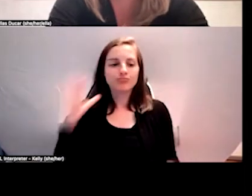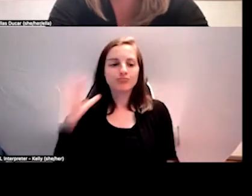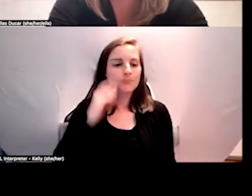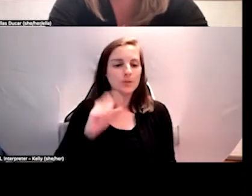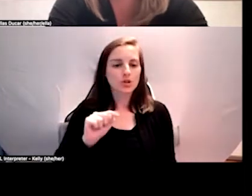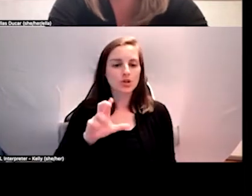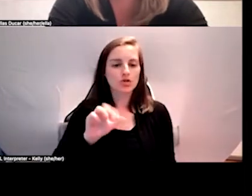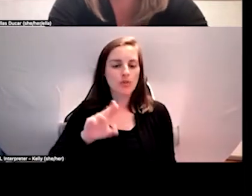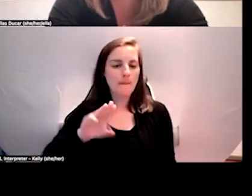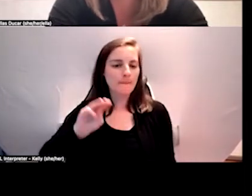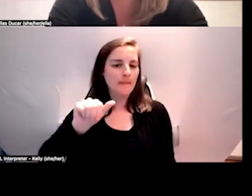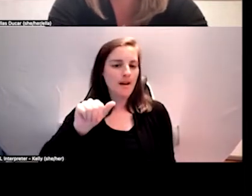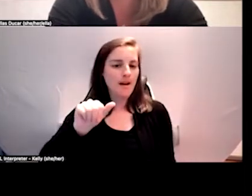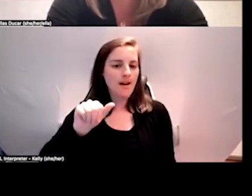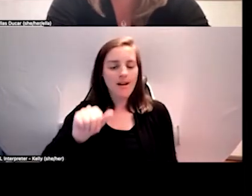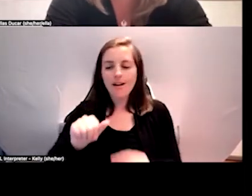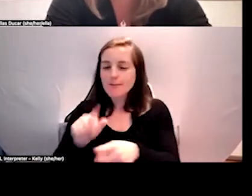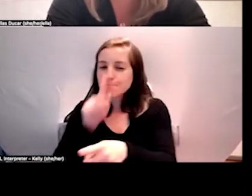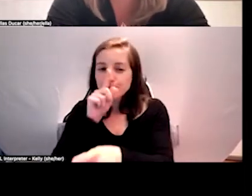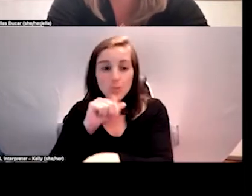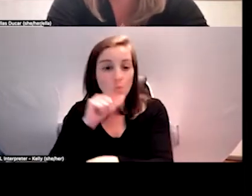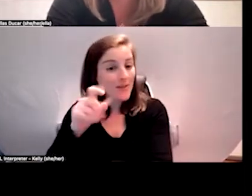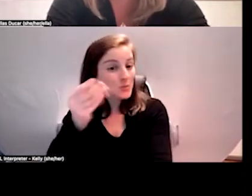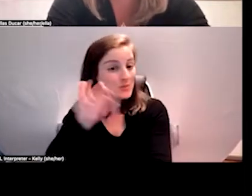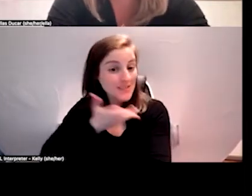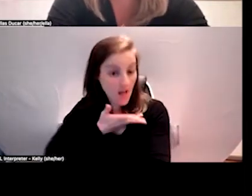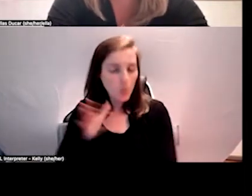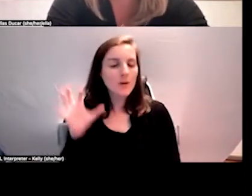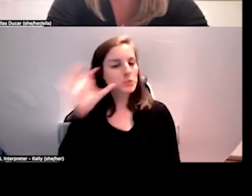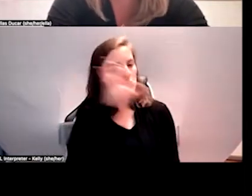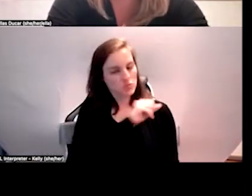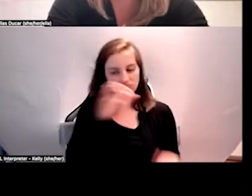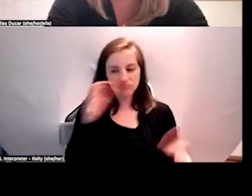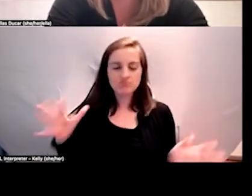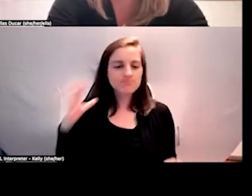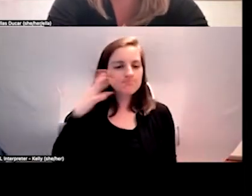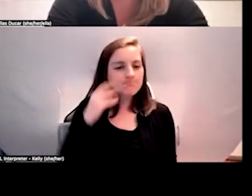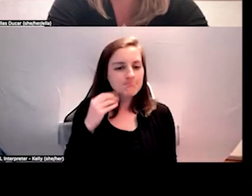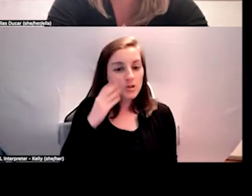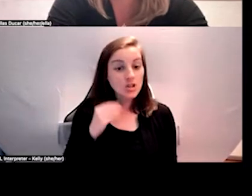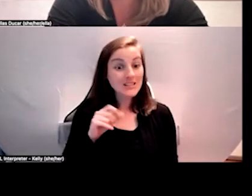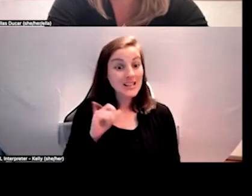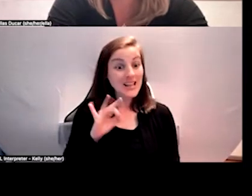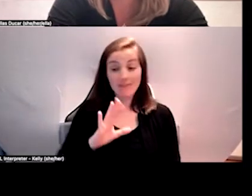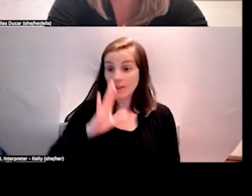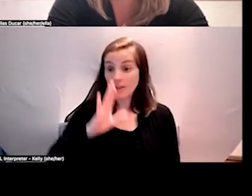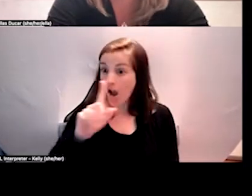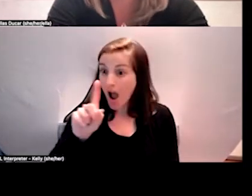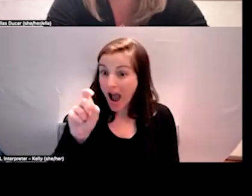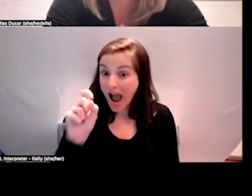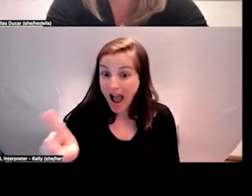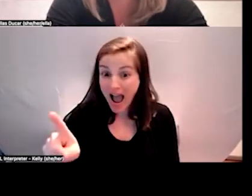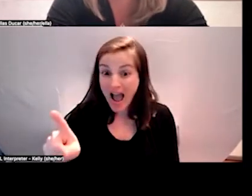that assumption because you just don't know. And sometimes asking people can risk re-traumatizing them as